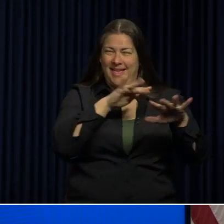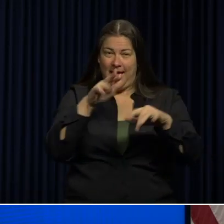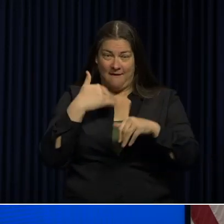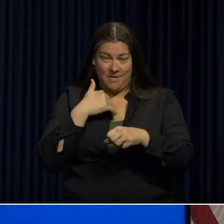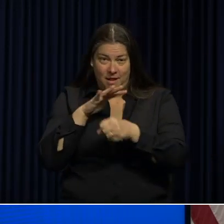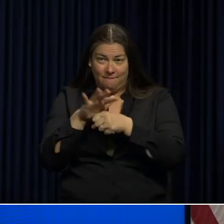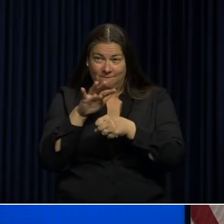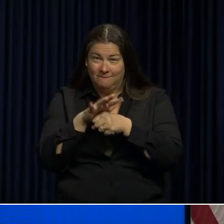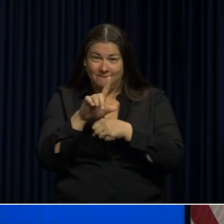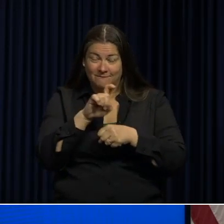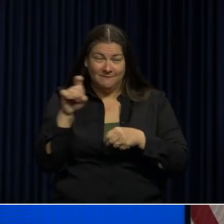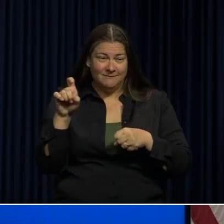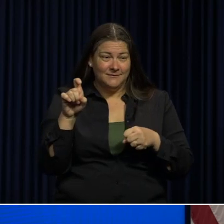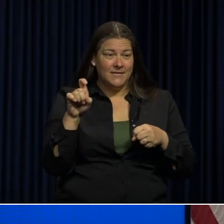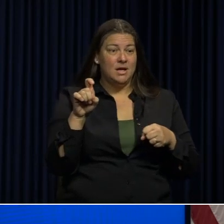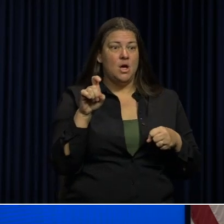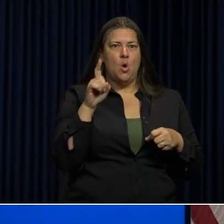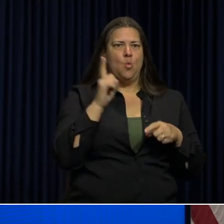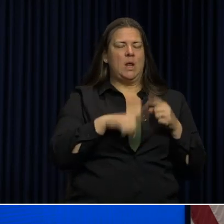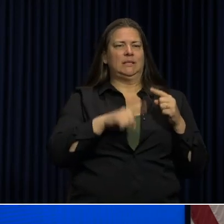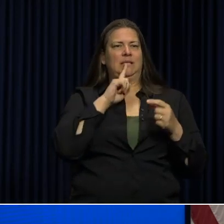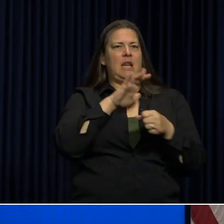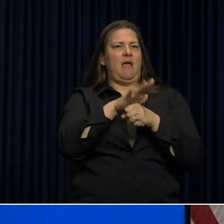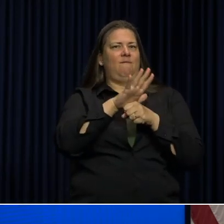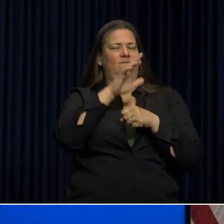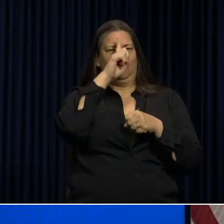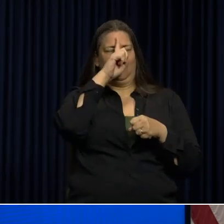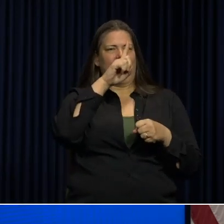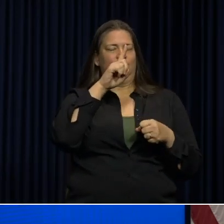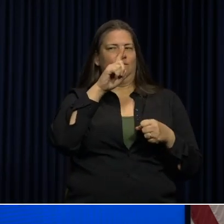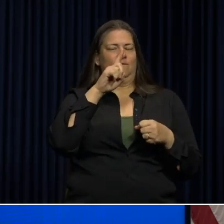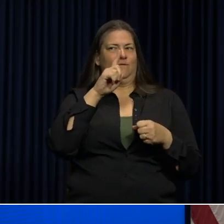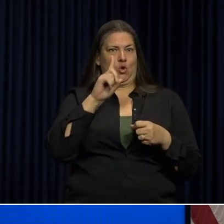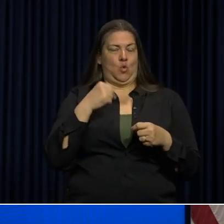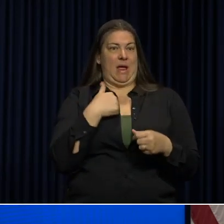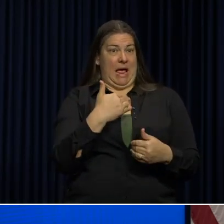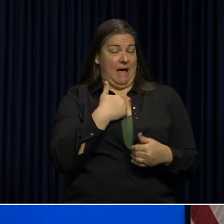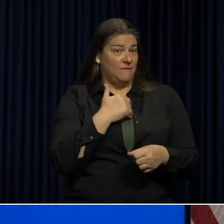enough, or what will be enough? So that is a